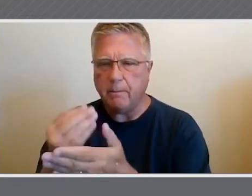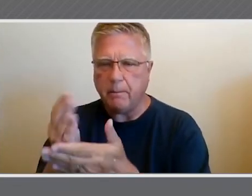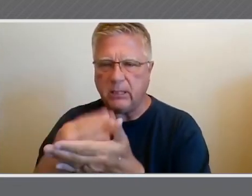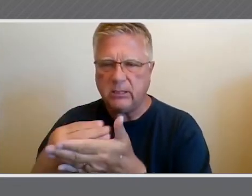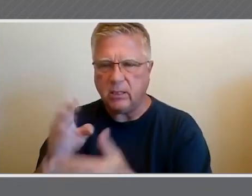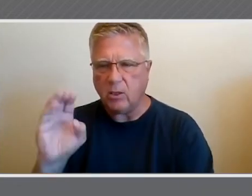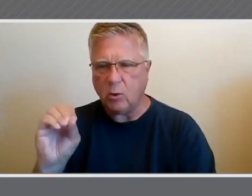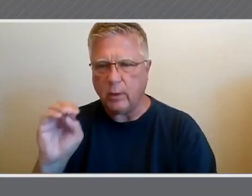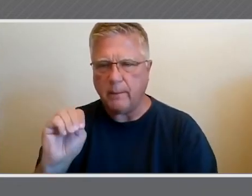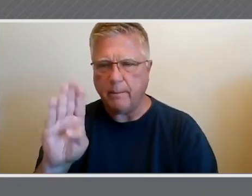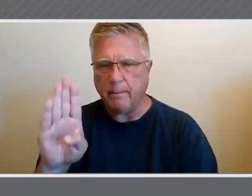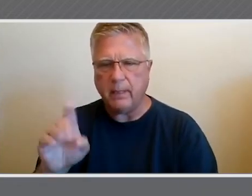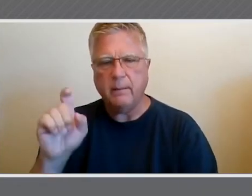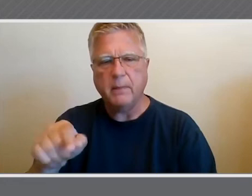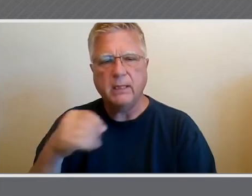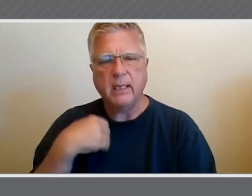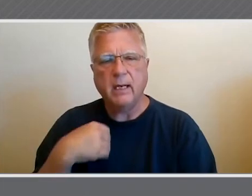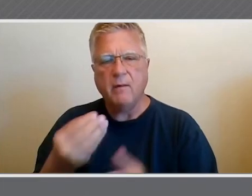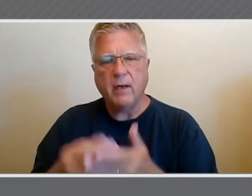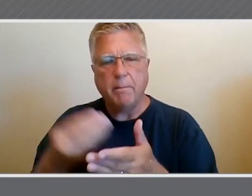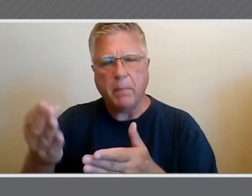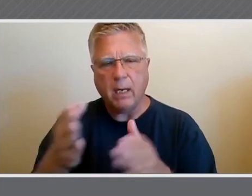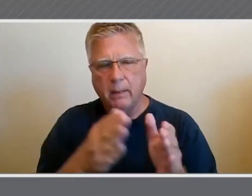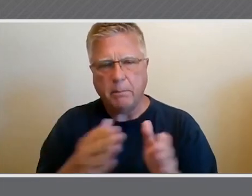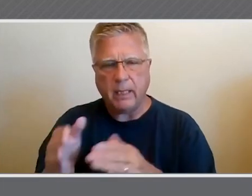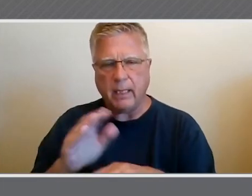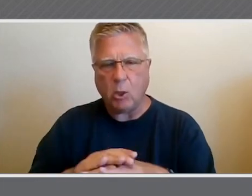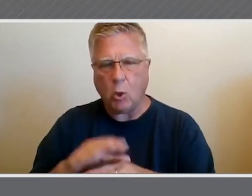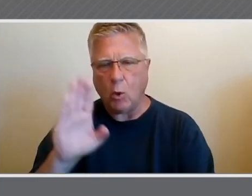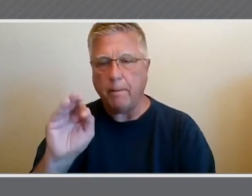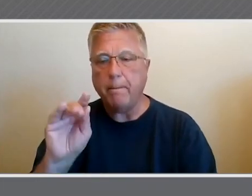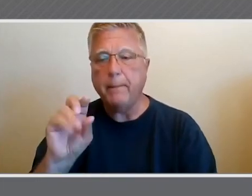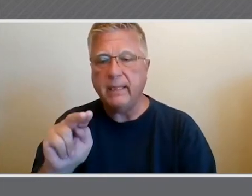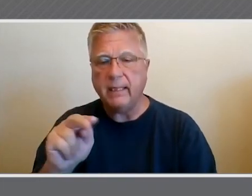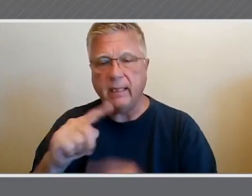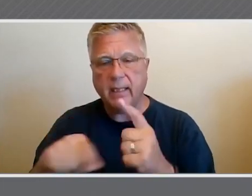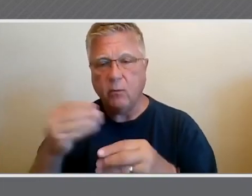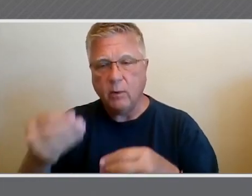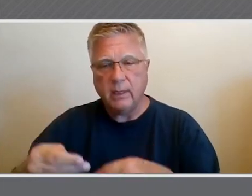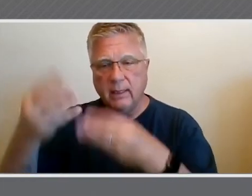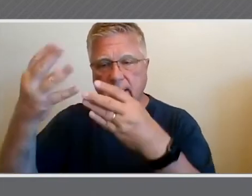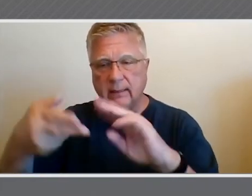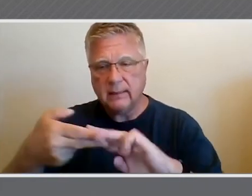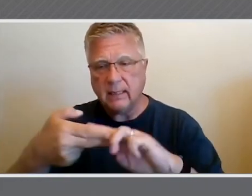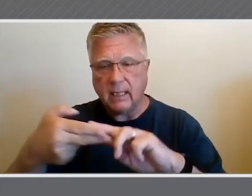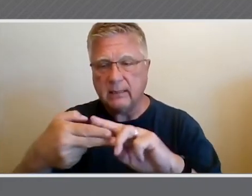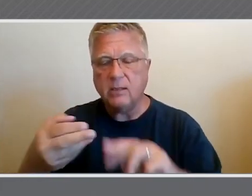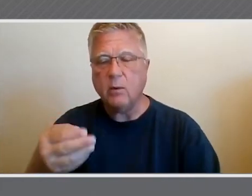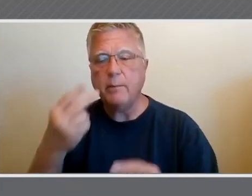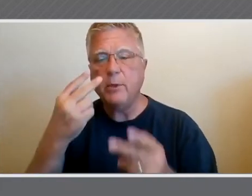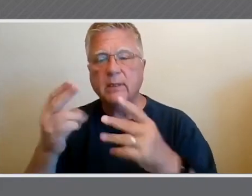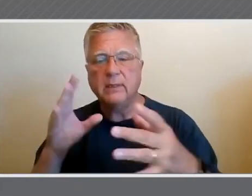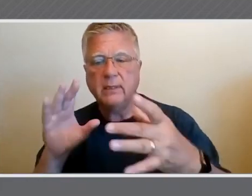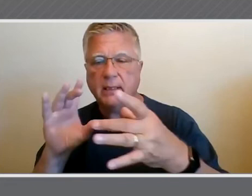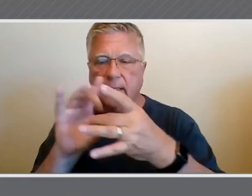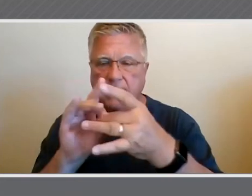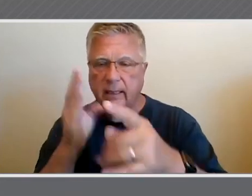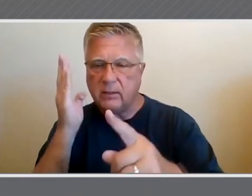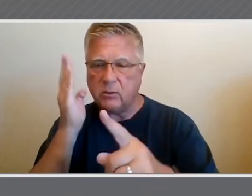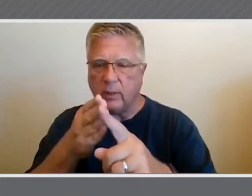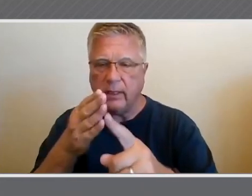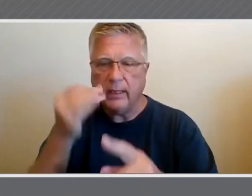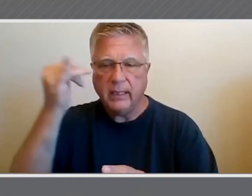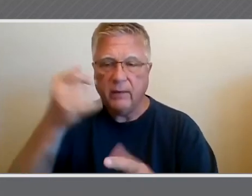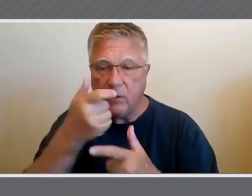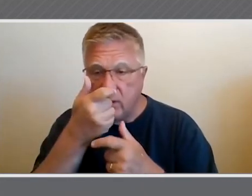buying plan on Beacon. And when these slides go up, you'll be able to link directly into that if you're interested